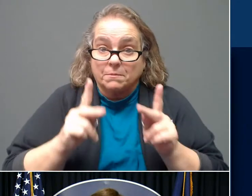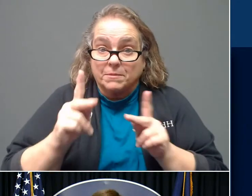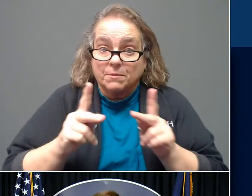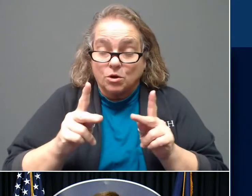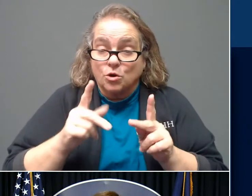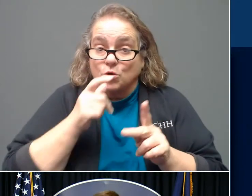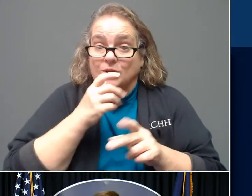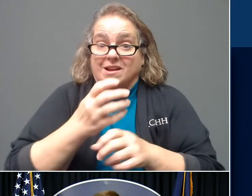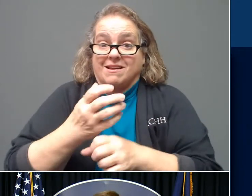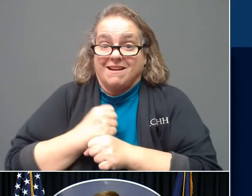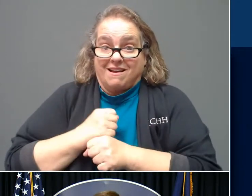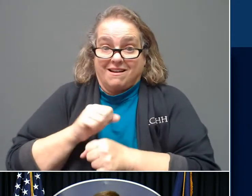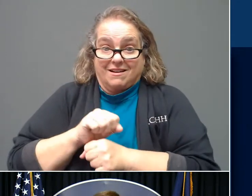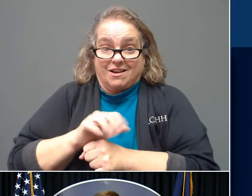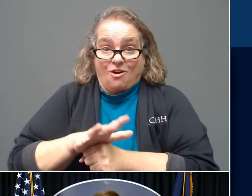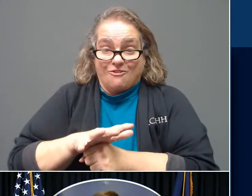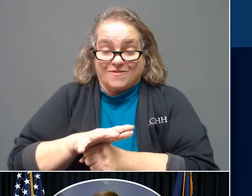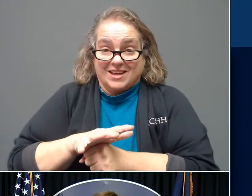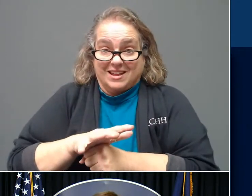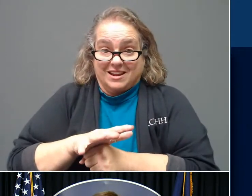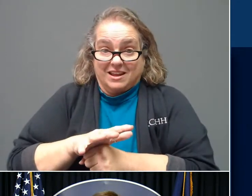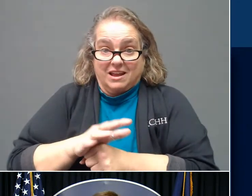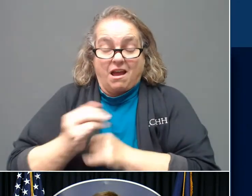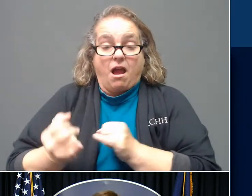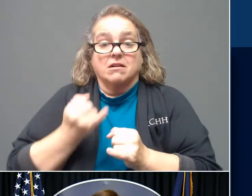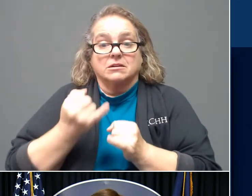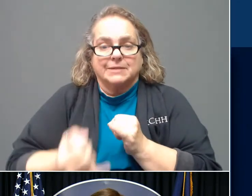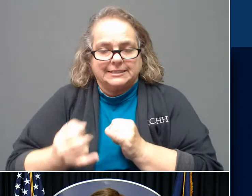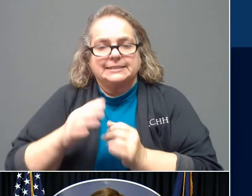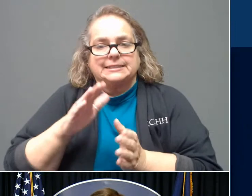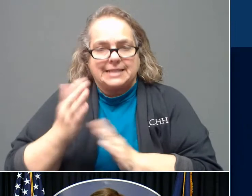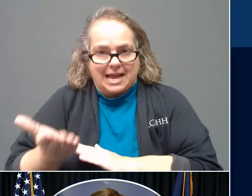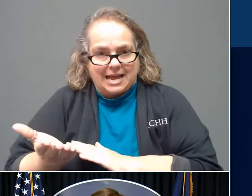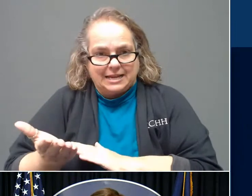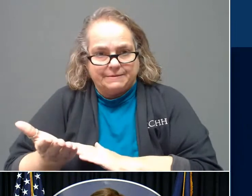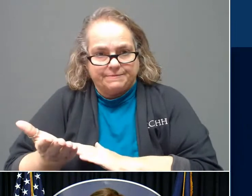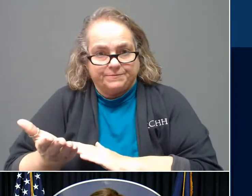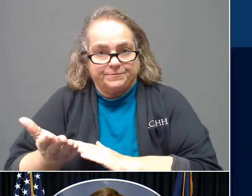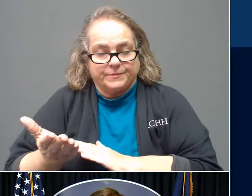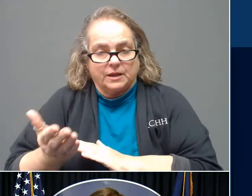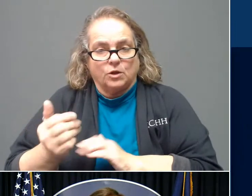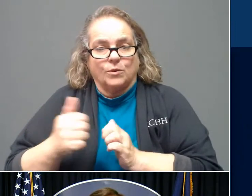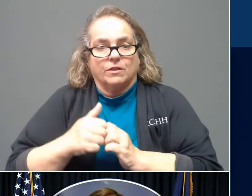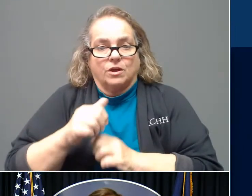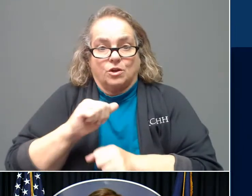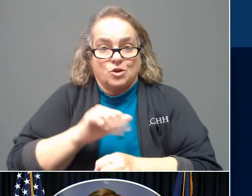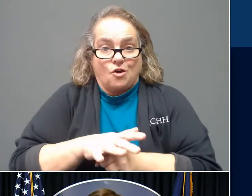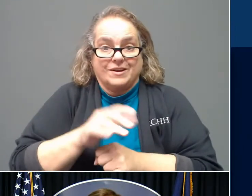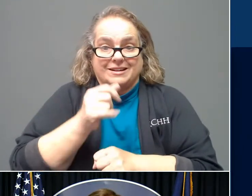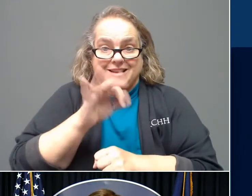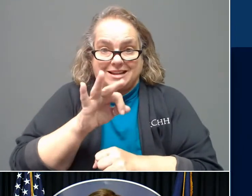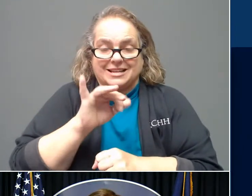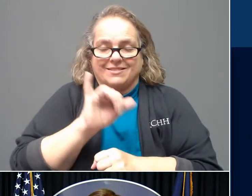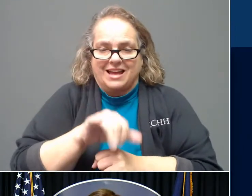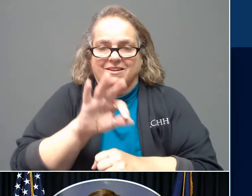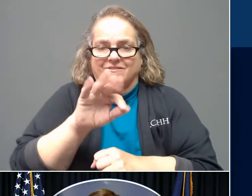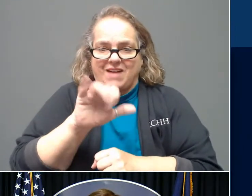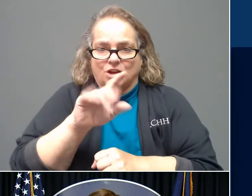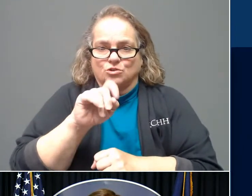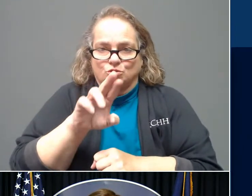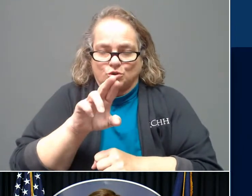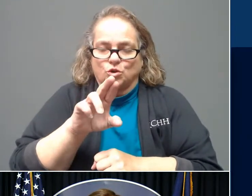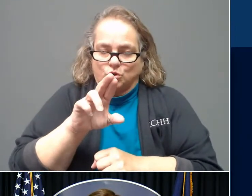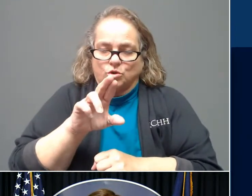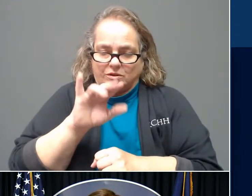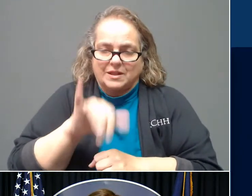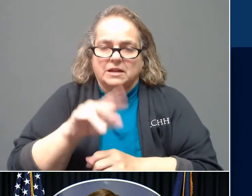COVID-19 ultimately die, with COVID-19 being a factor in that death. And while